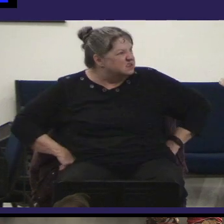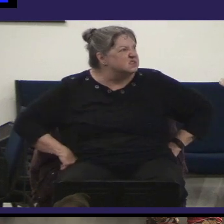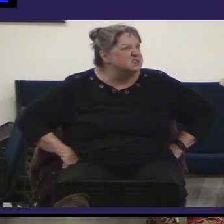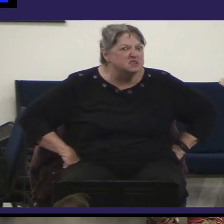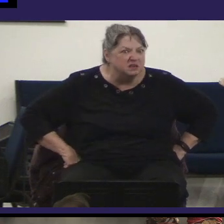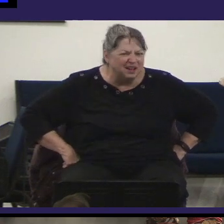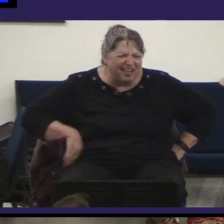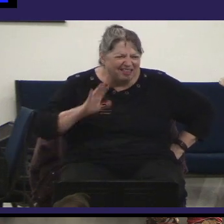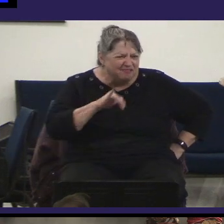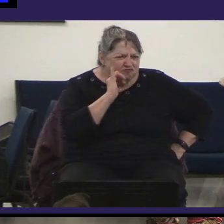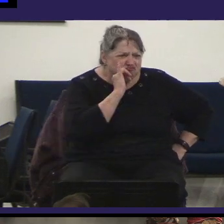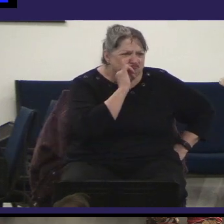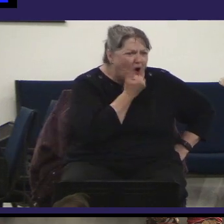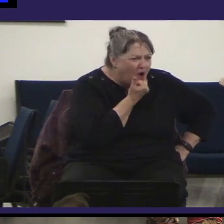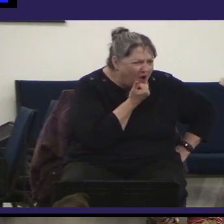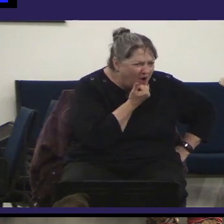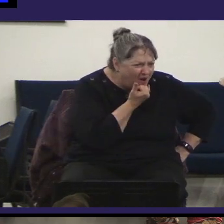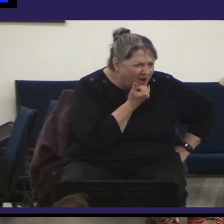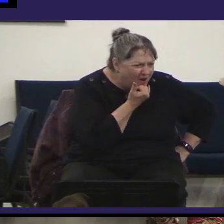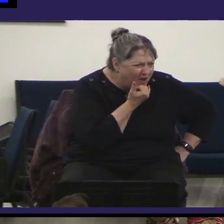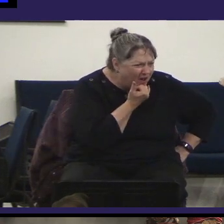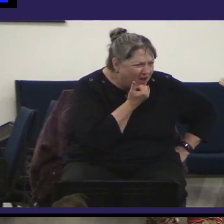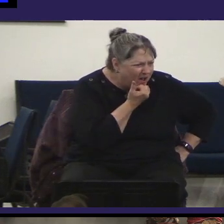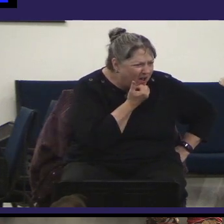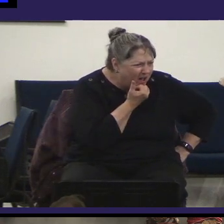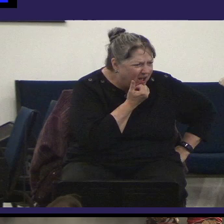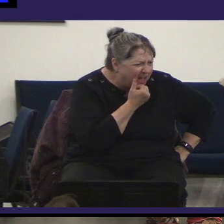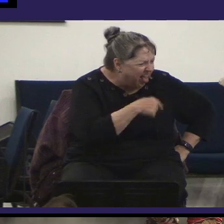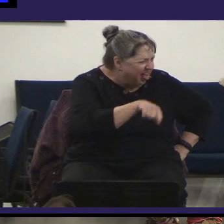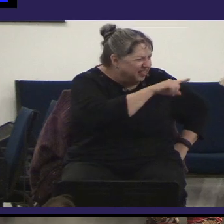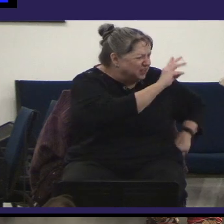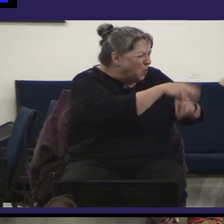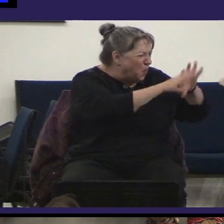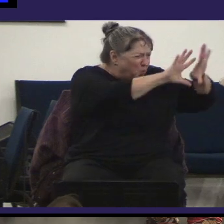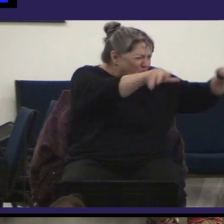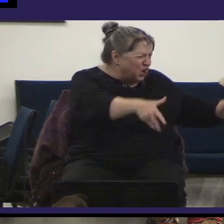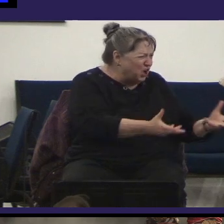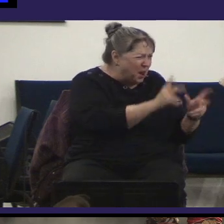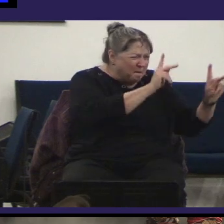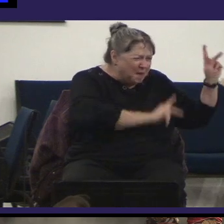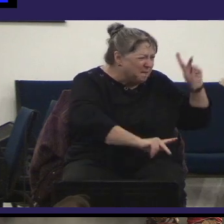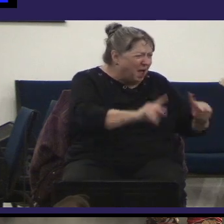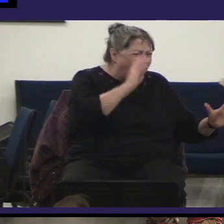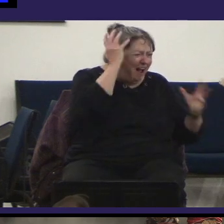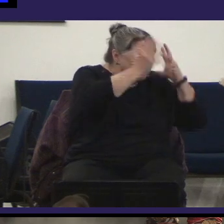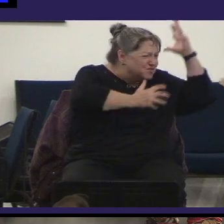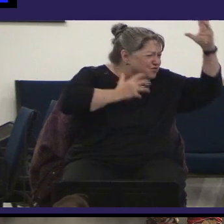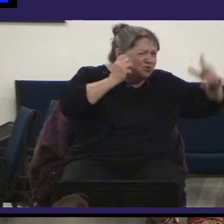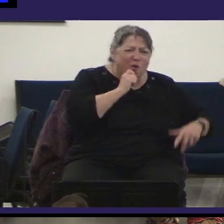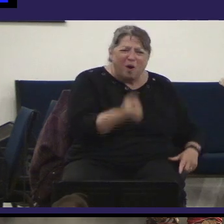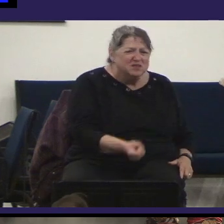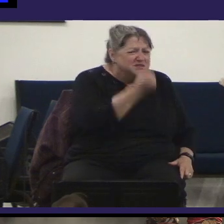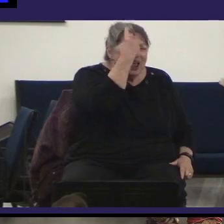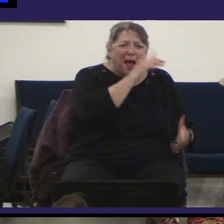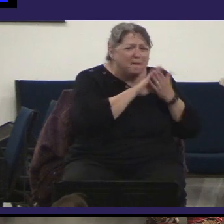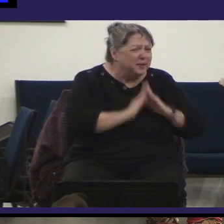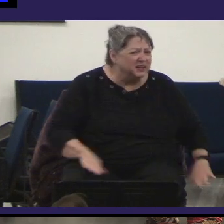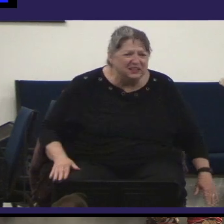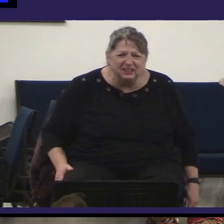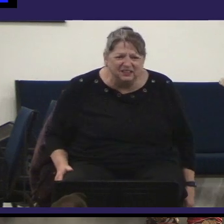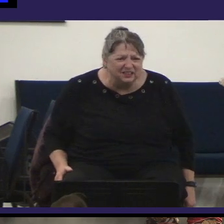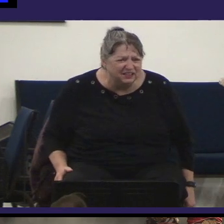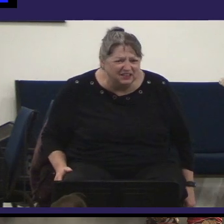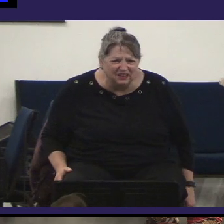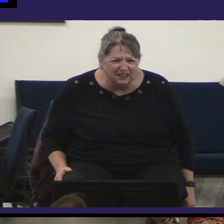We've reversed it. That's peace to the world. The world doesn't know where to find peace because everywhere it's tried to find peace has